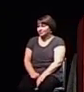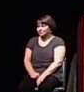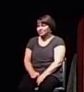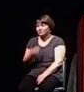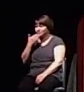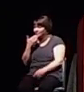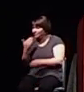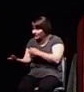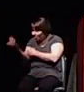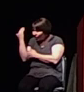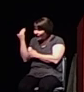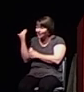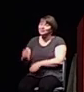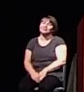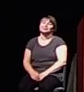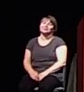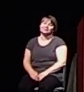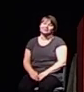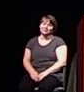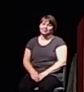Well, good morning, everyone.